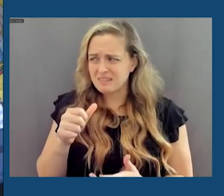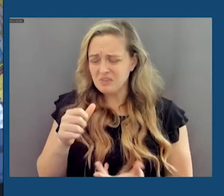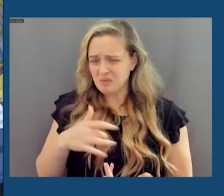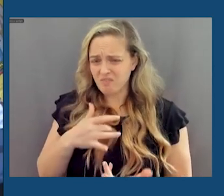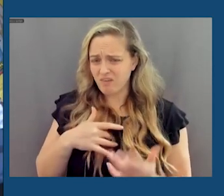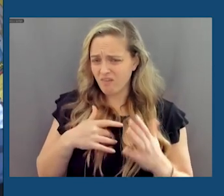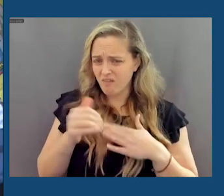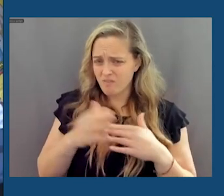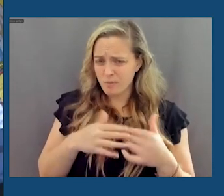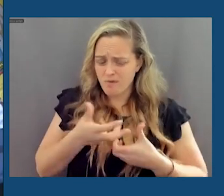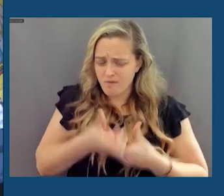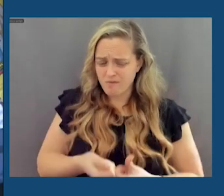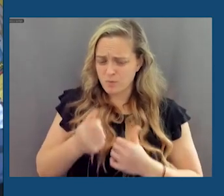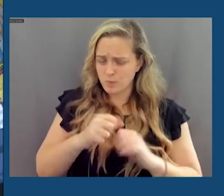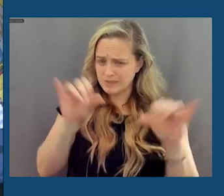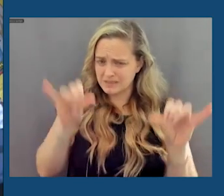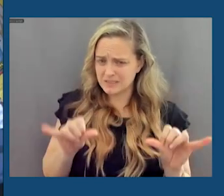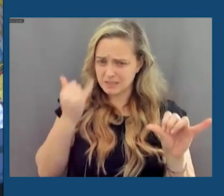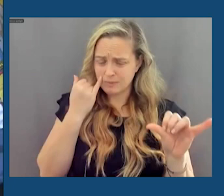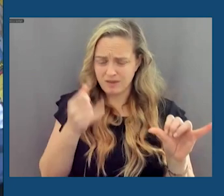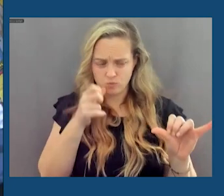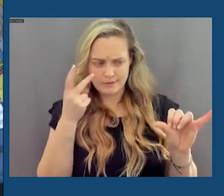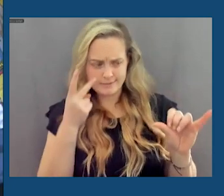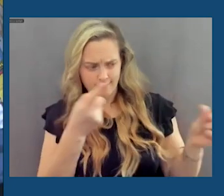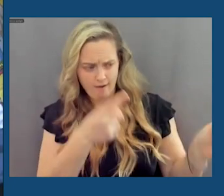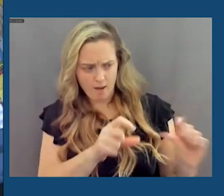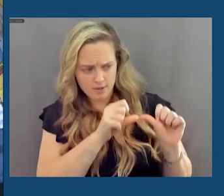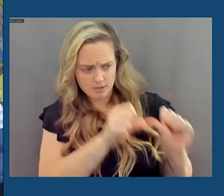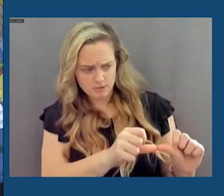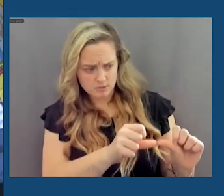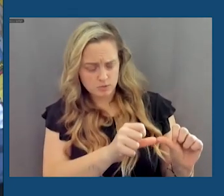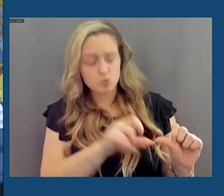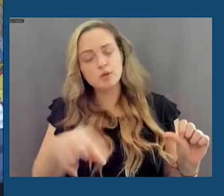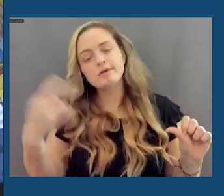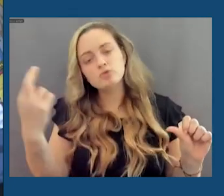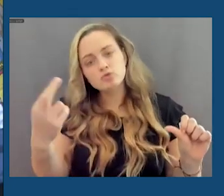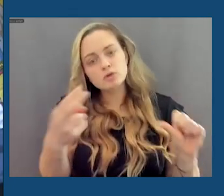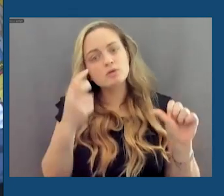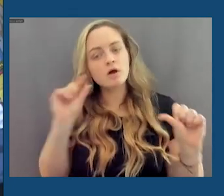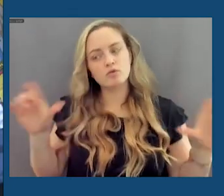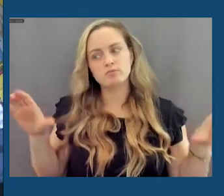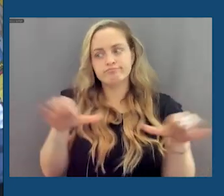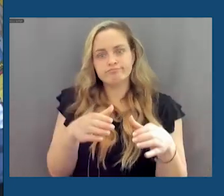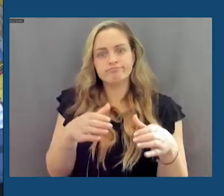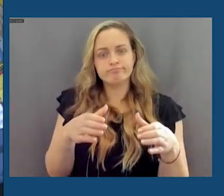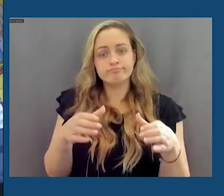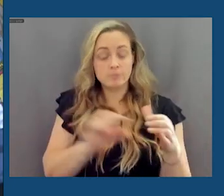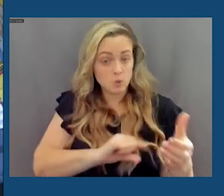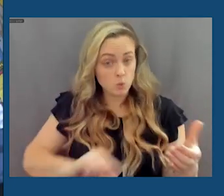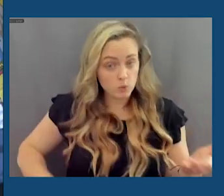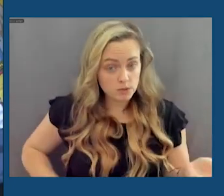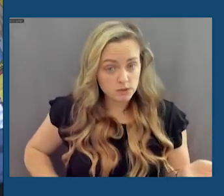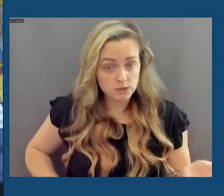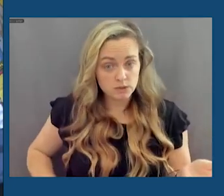system. And that's what we're doing here today. That's why the governor has called us all together. And in Queens, a few years ago now,